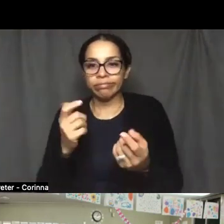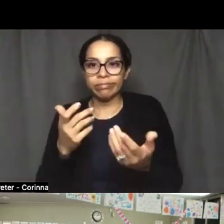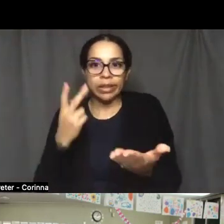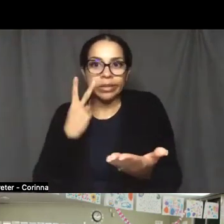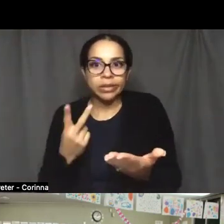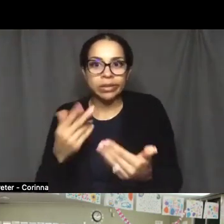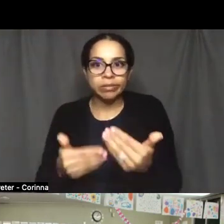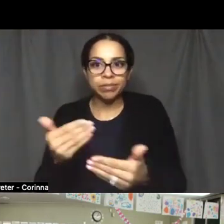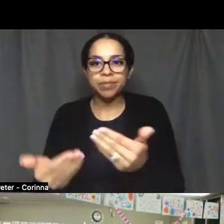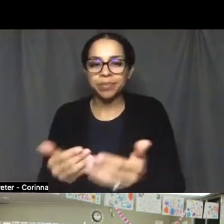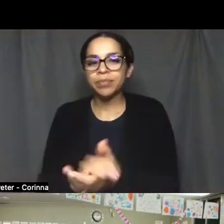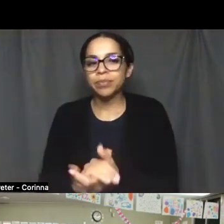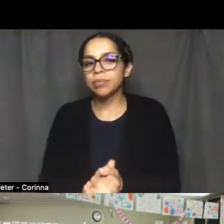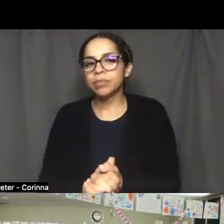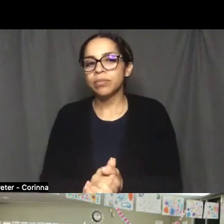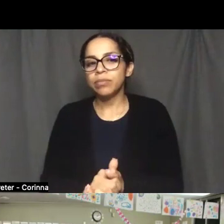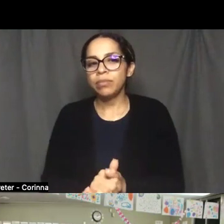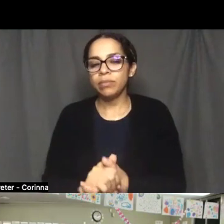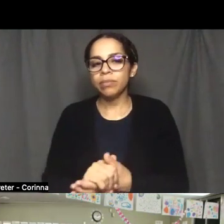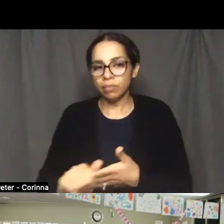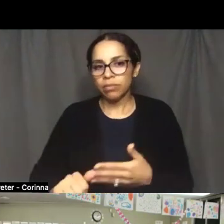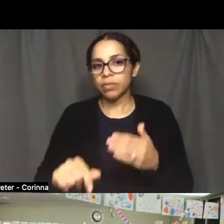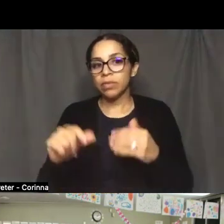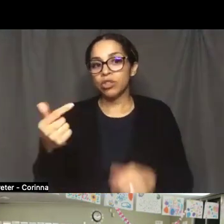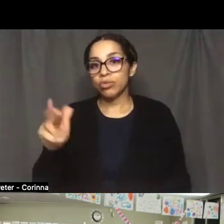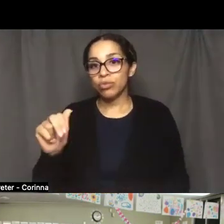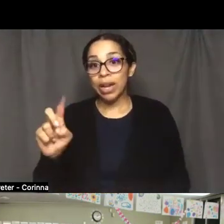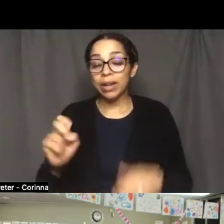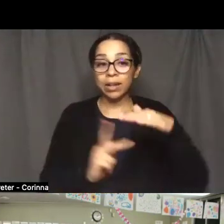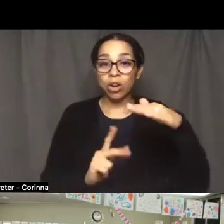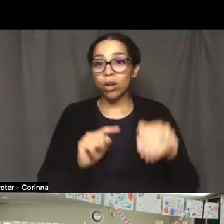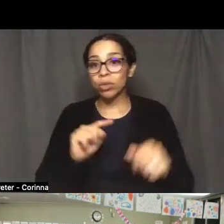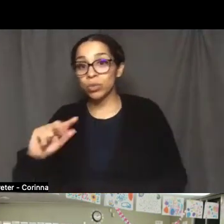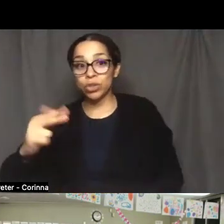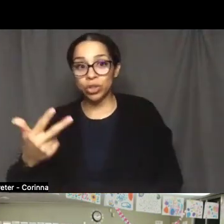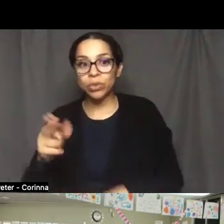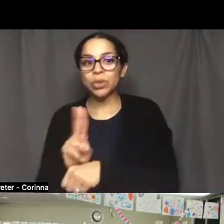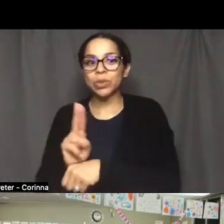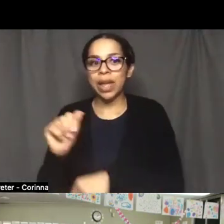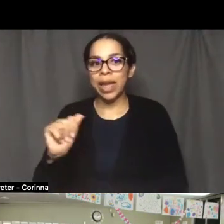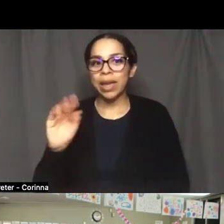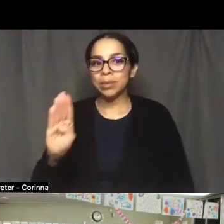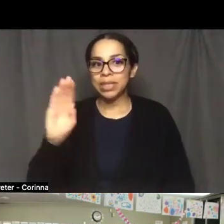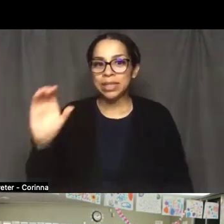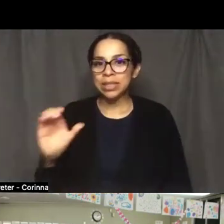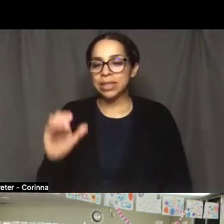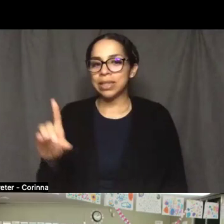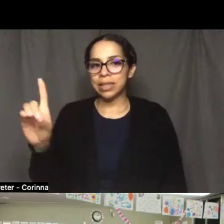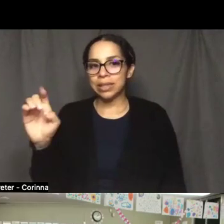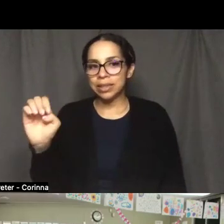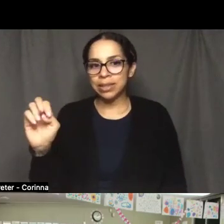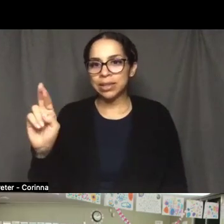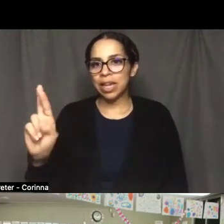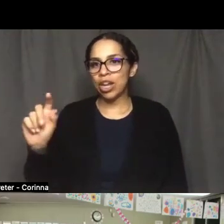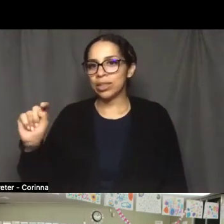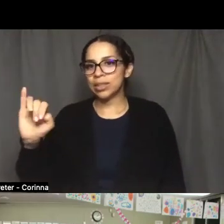Also in grades K through 3, we use a German curricula called ABC der Tiere. Did I say that? I don't speak